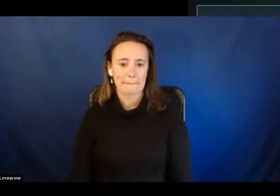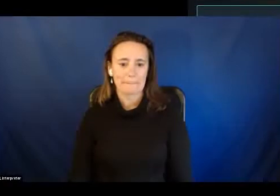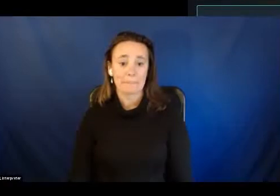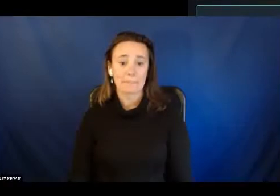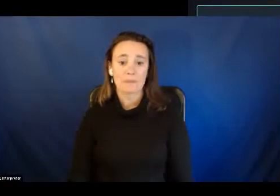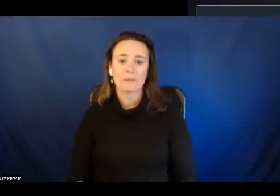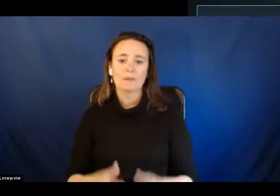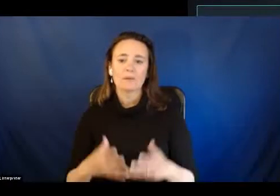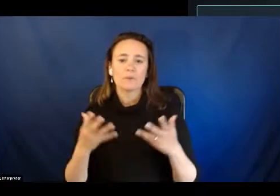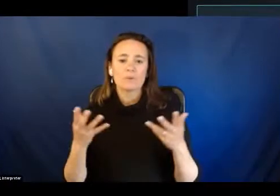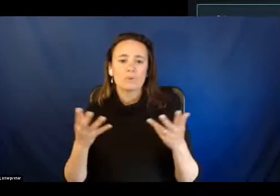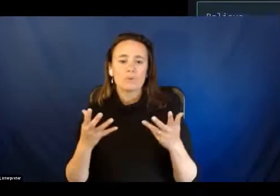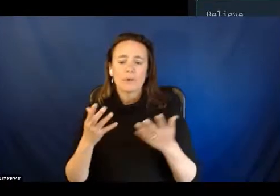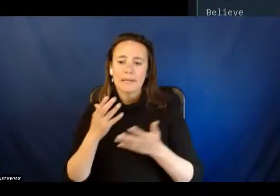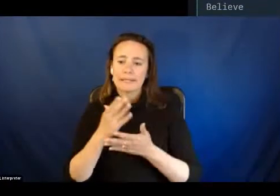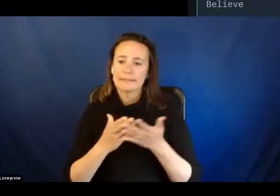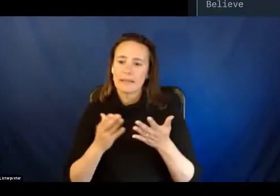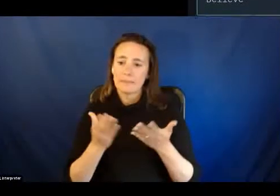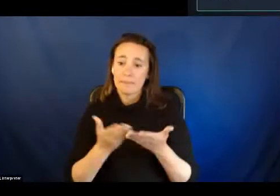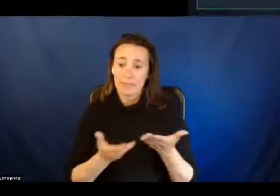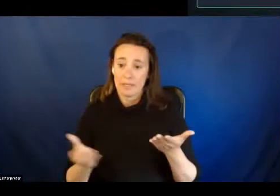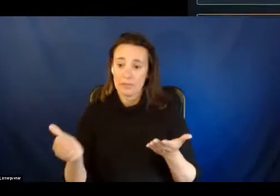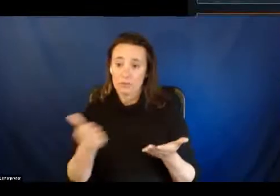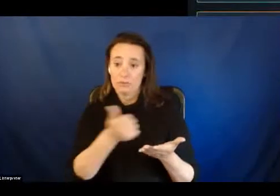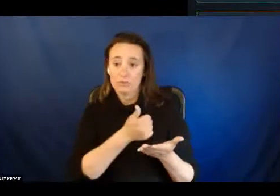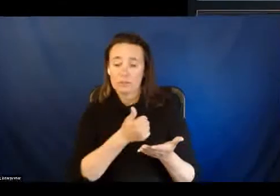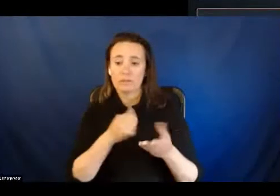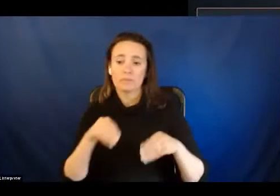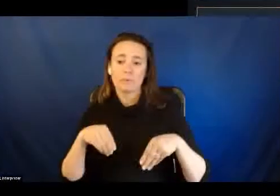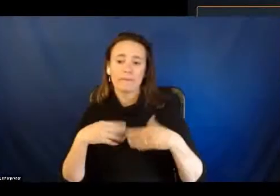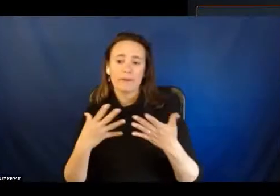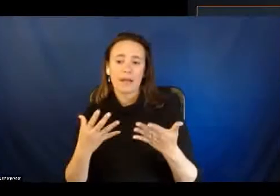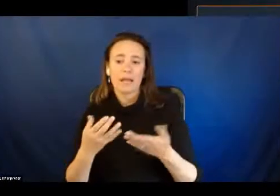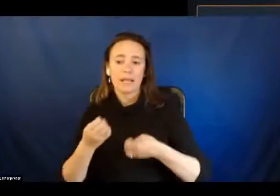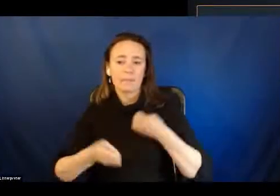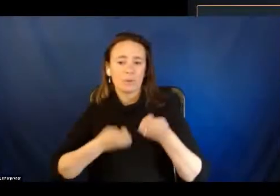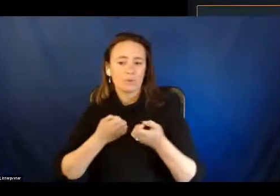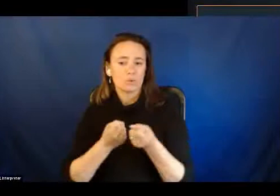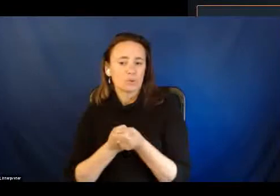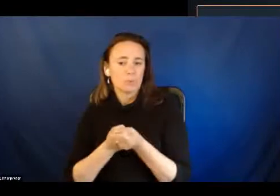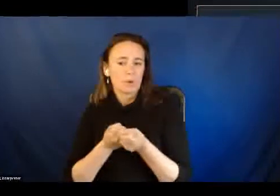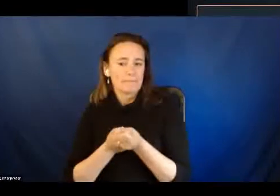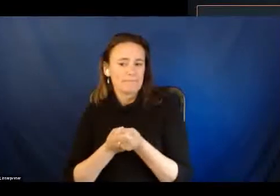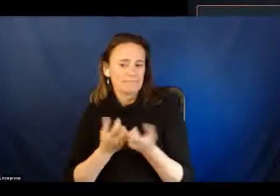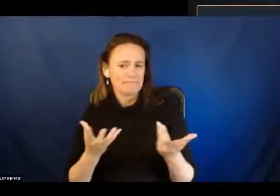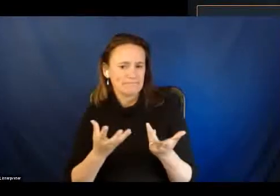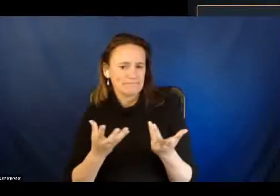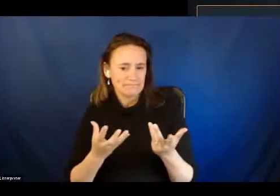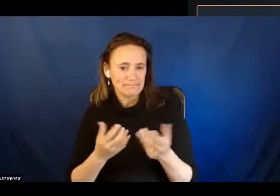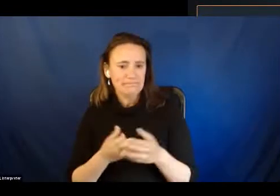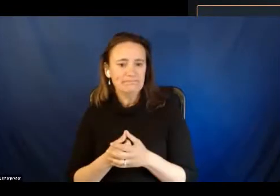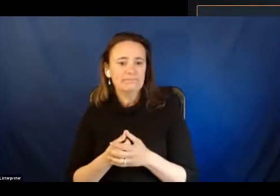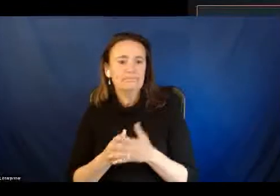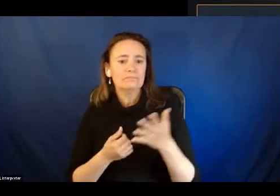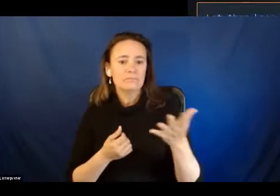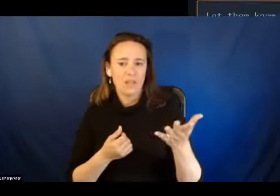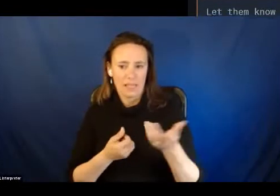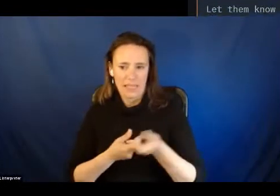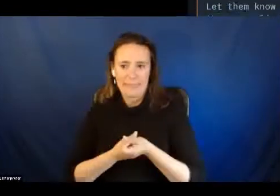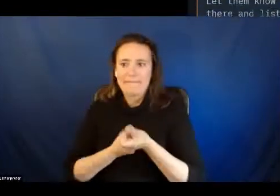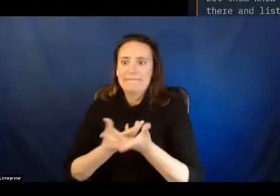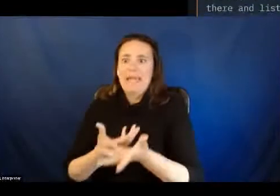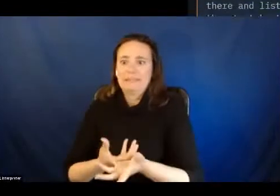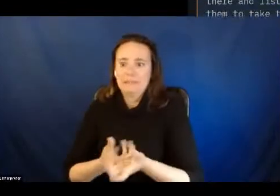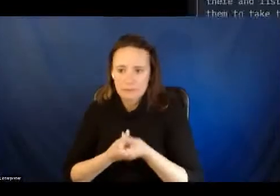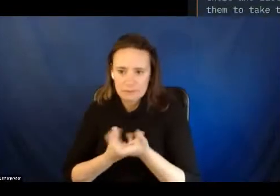So what are some things that you do to provide emotional support to survivors? Let them vent. I love that, right?